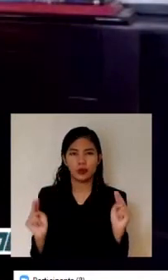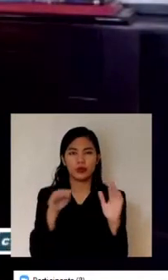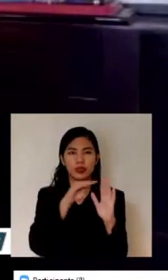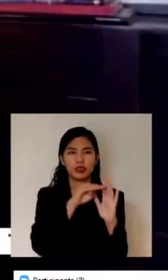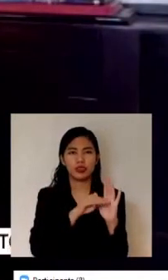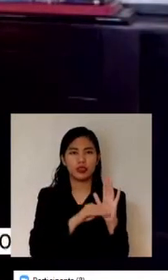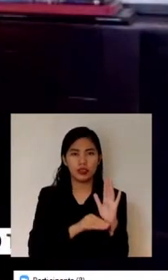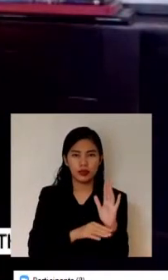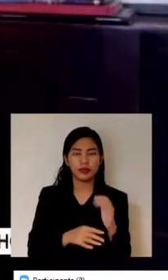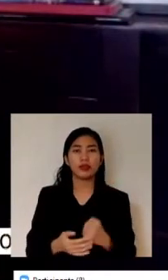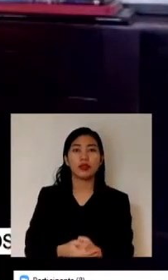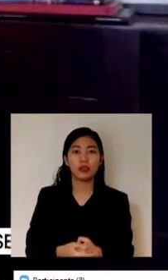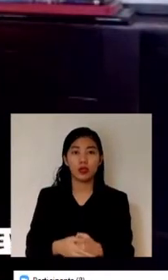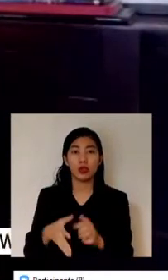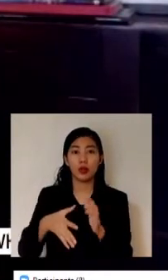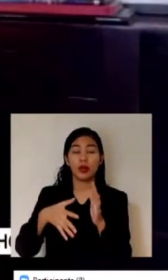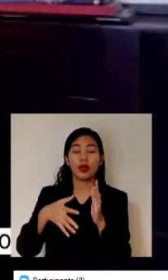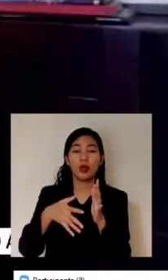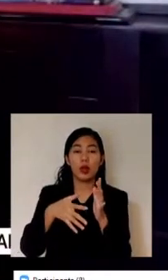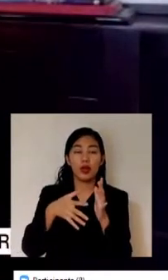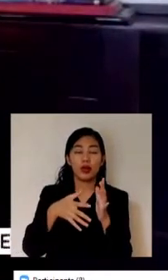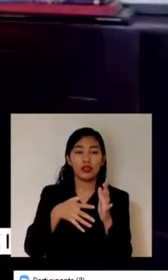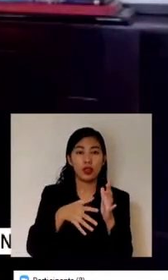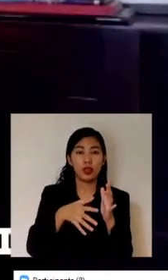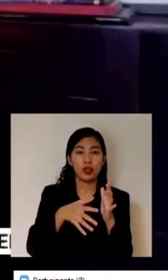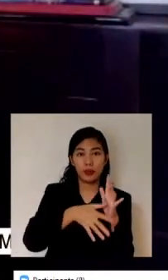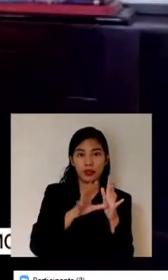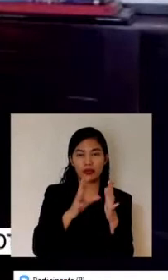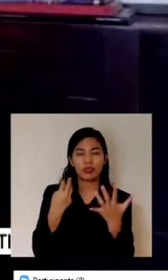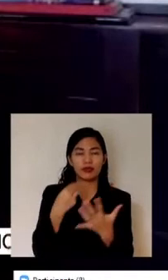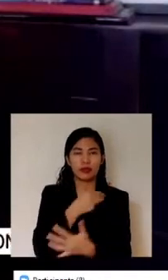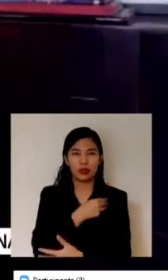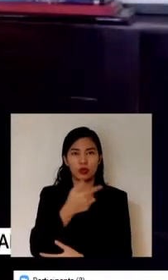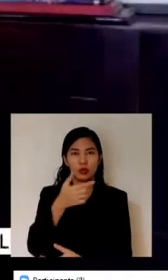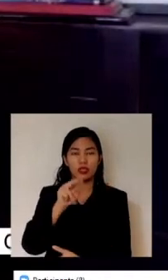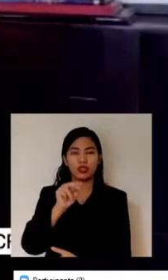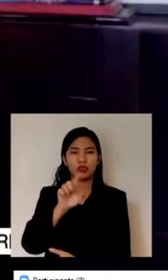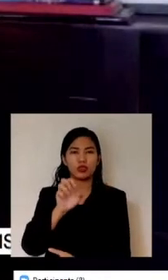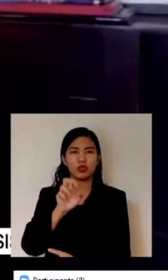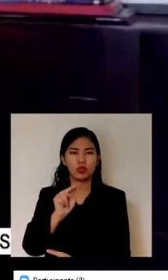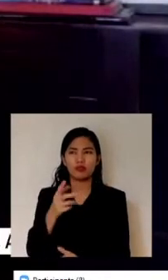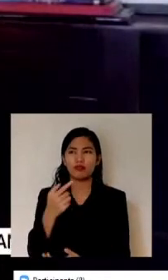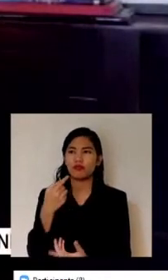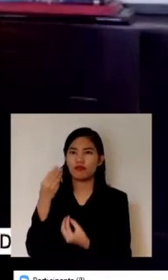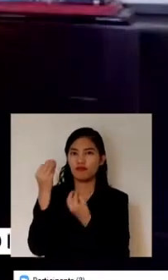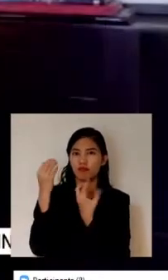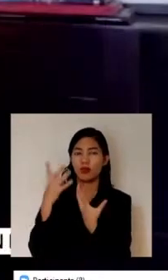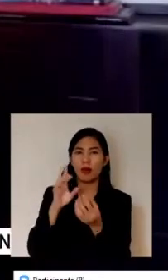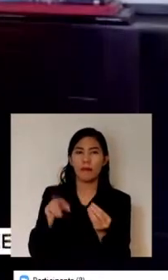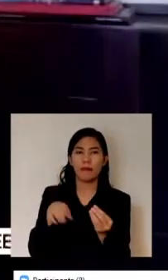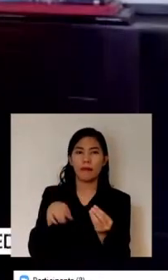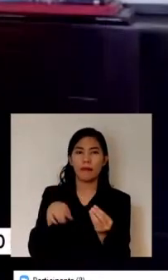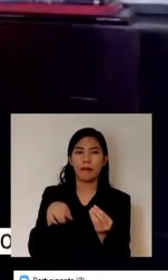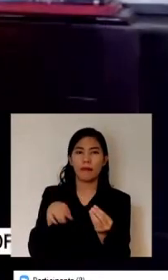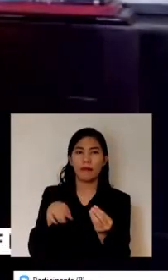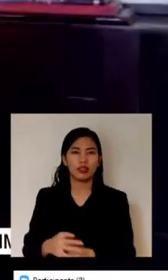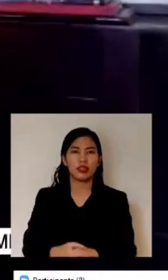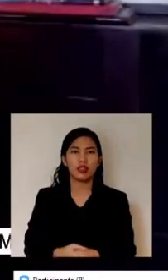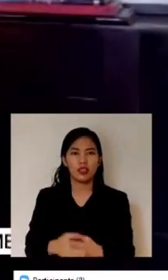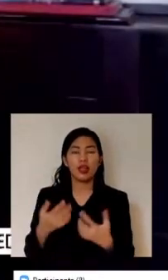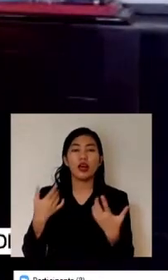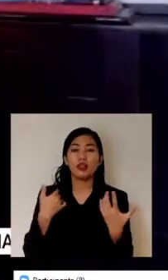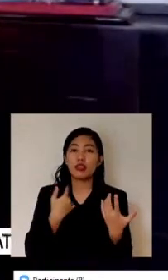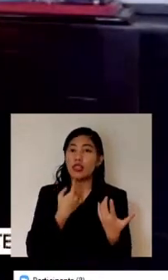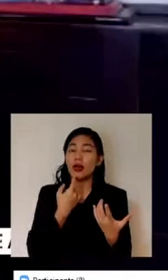Commissioner Rowena Guanzon reveals she voted to disqualify the late dictator's son, Ferdinand Marcos Jr., from the presidential